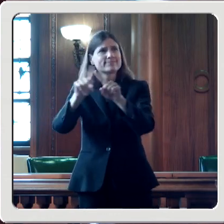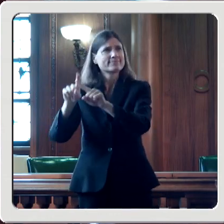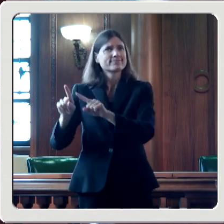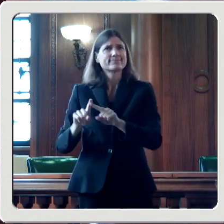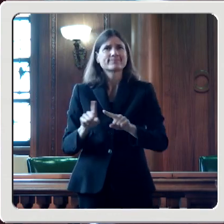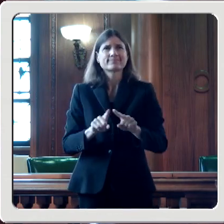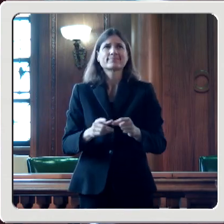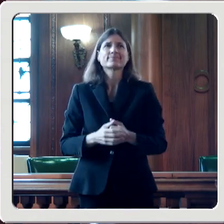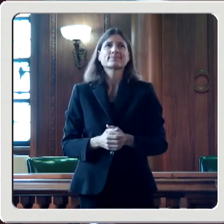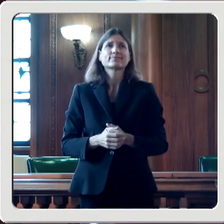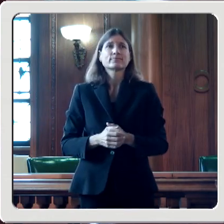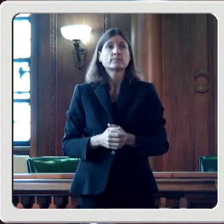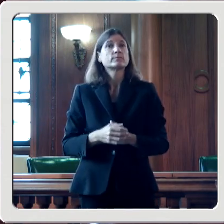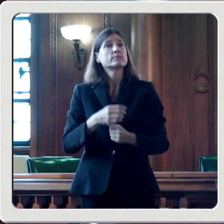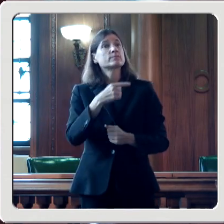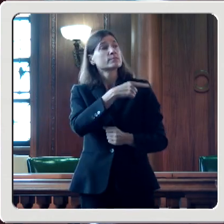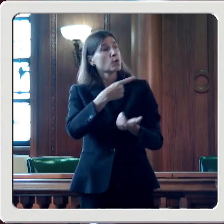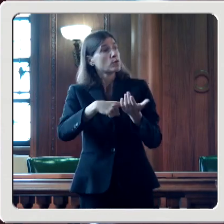very good.